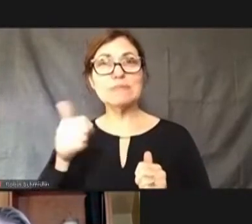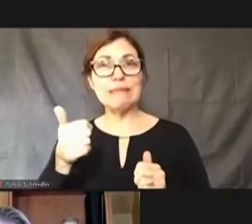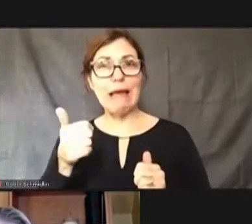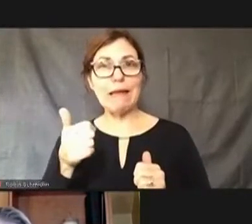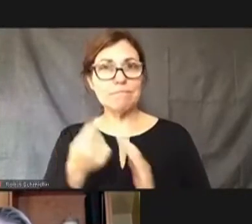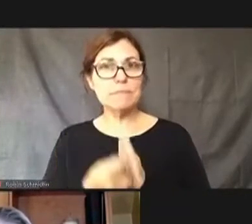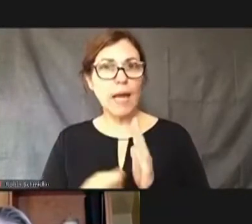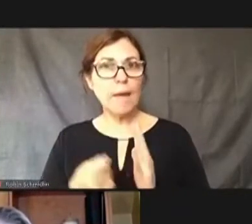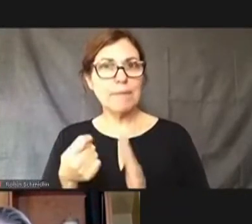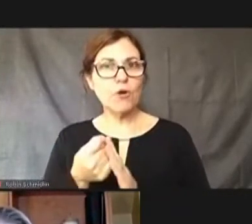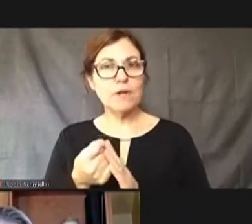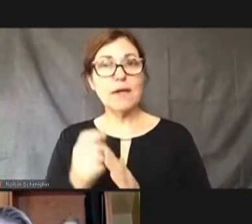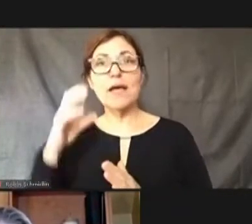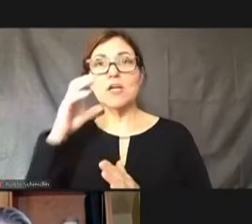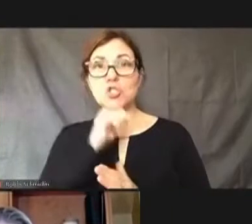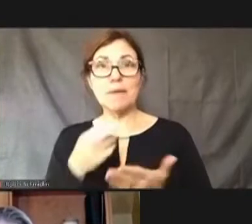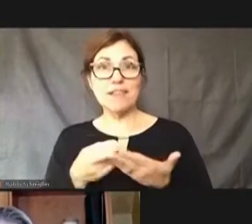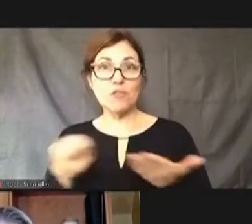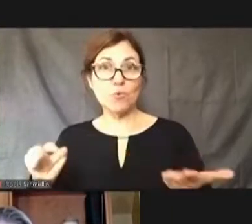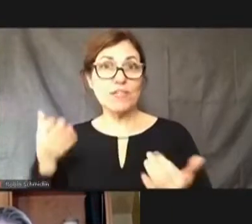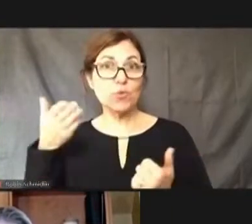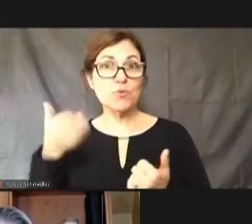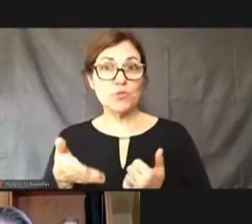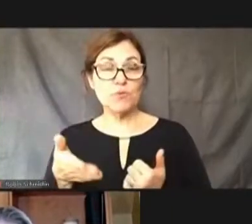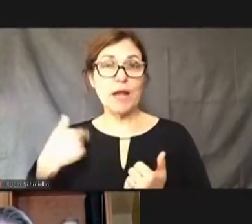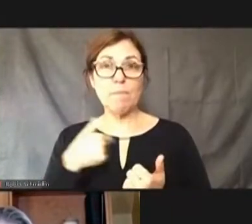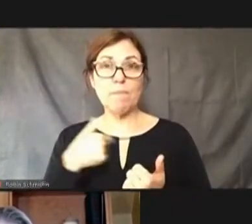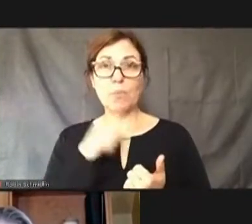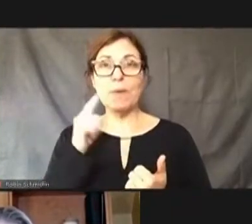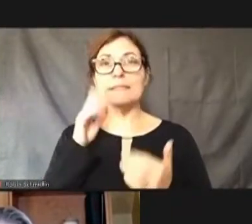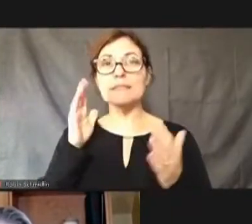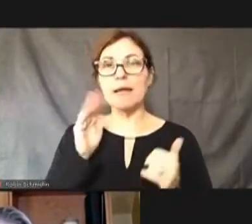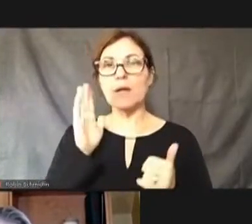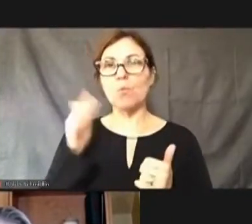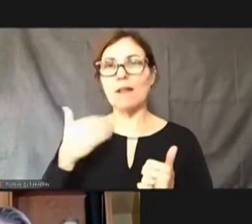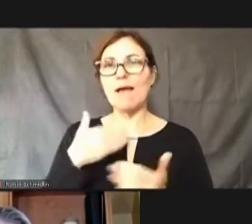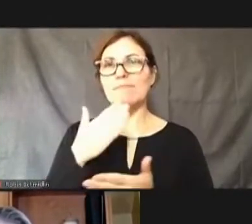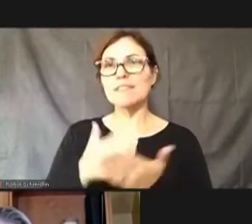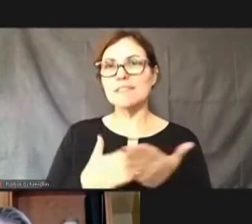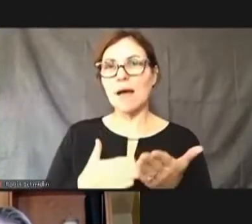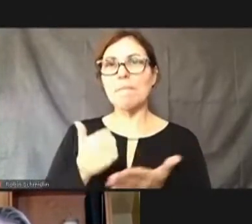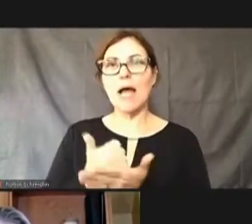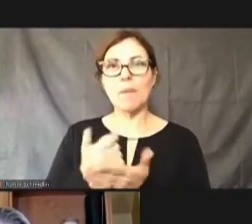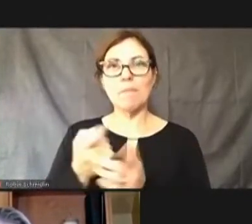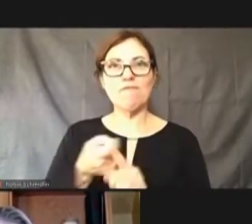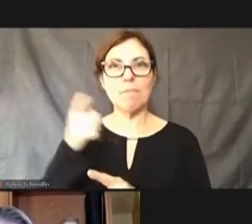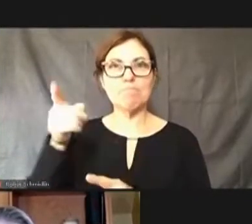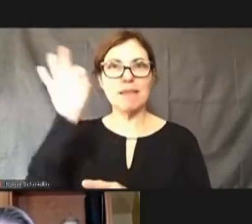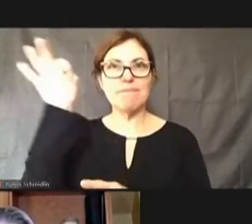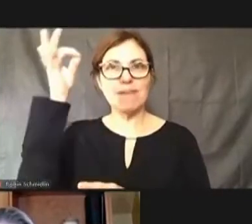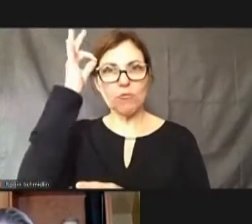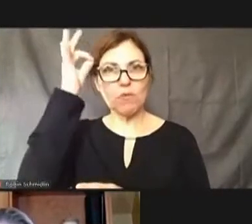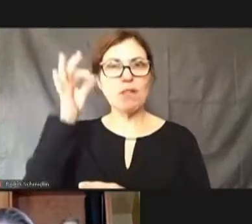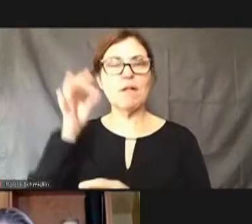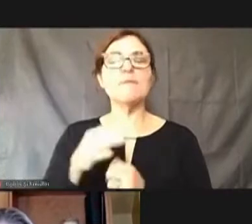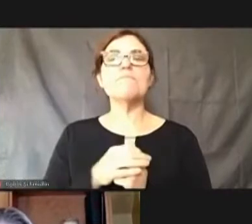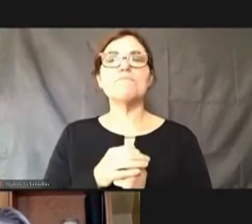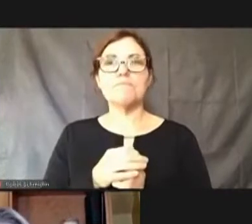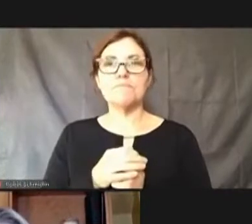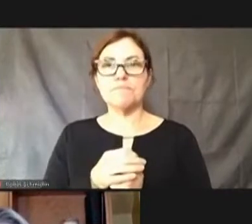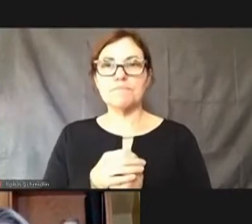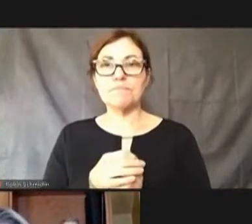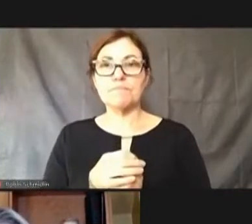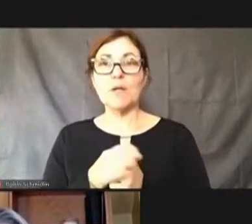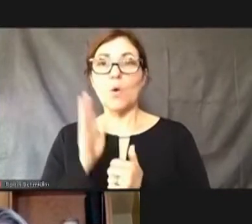resources are there, but like you alluded to, we do anticipate having some help from the federal government. It's going to be very important to use the funds in these next